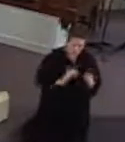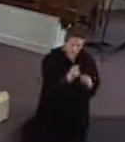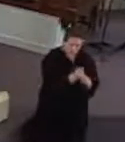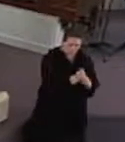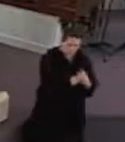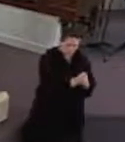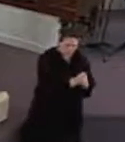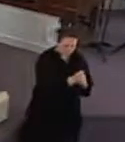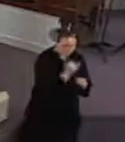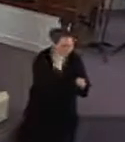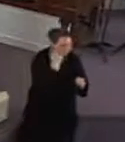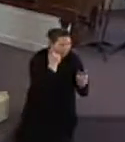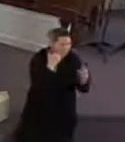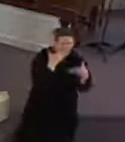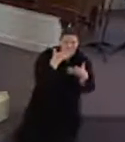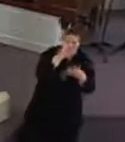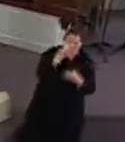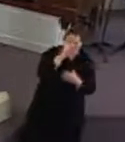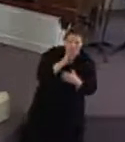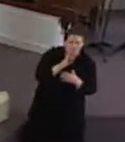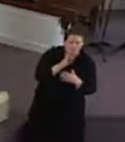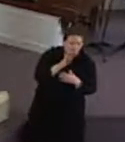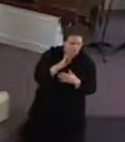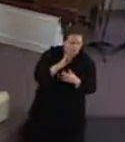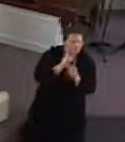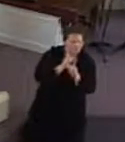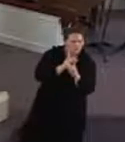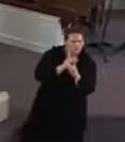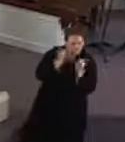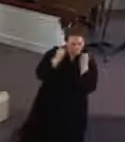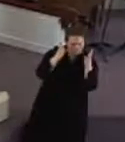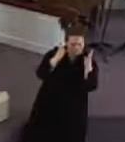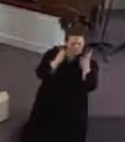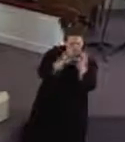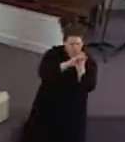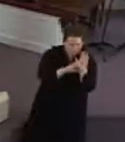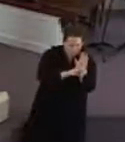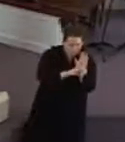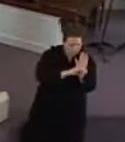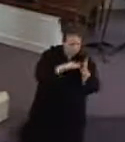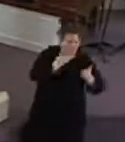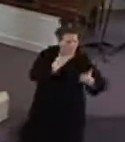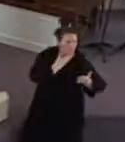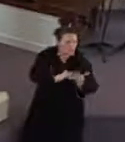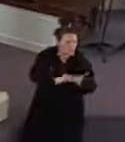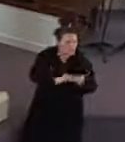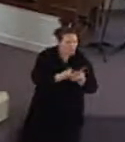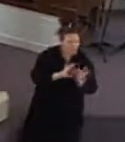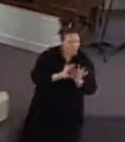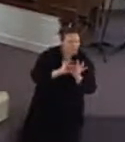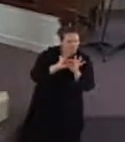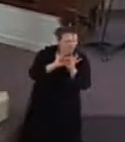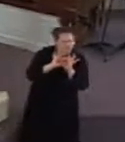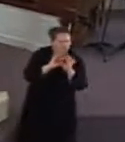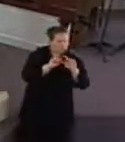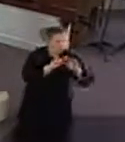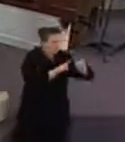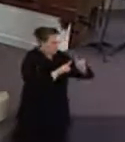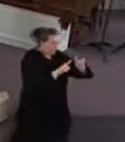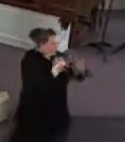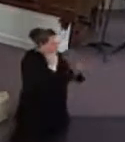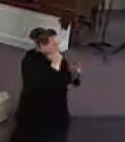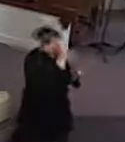If we would fear God and keep His commandments, folks, that puts us in a good place with God. But when a man does